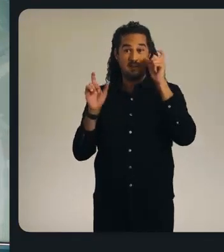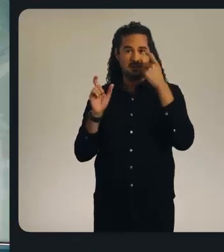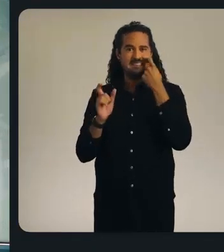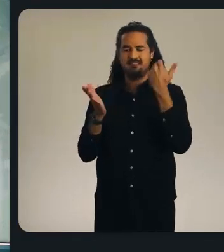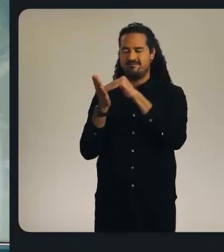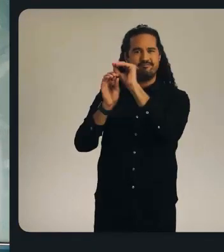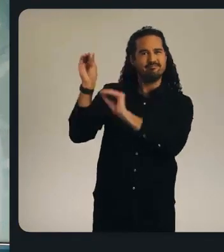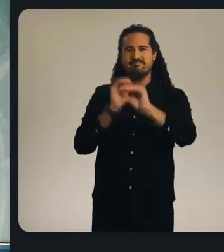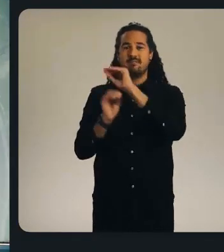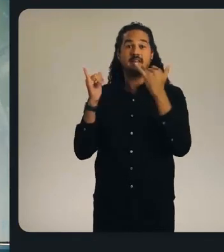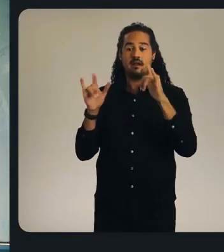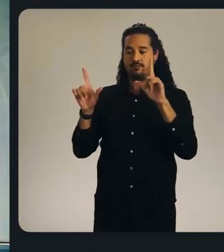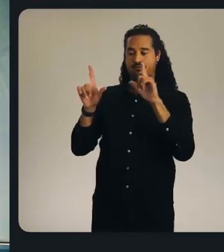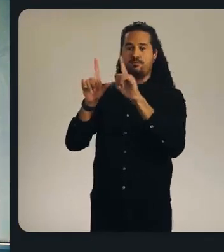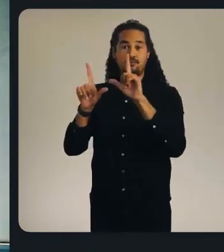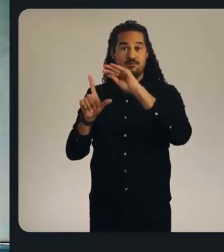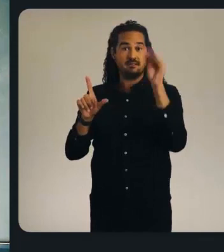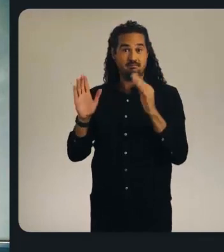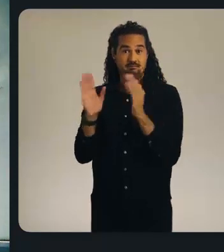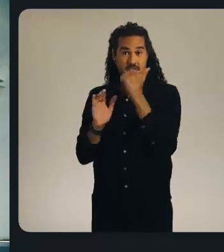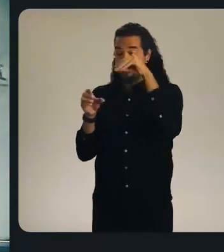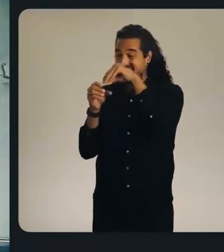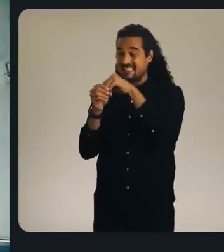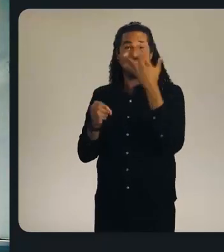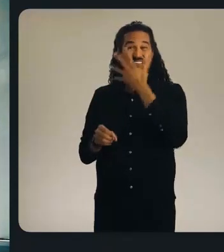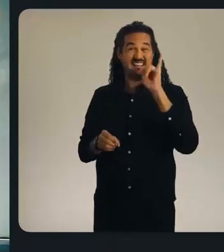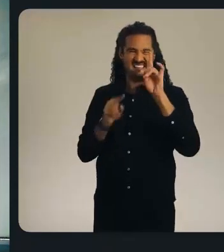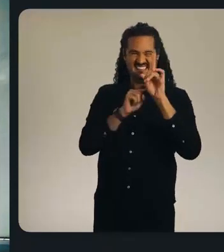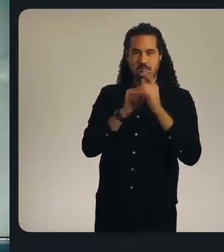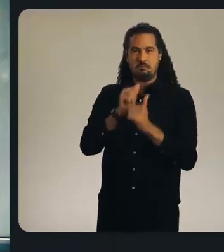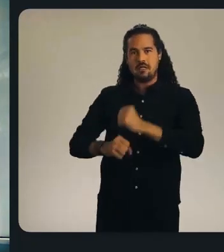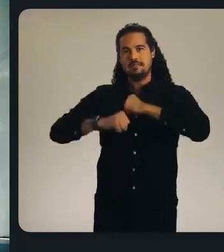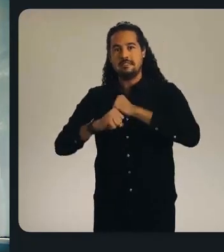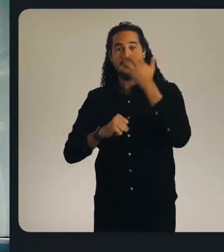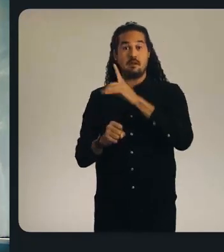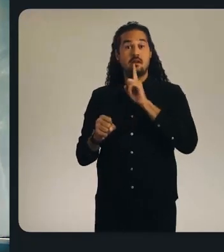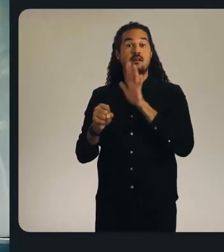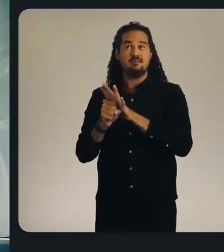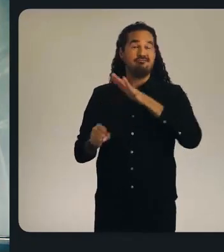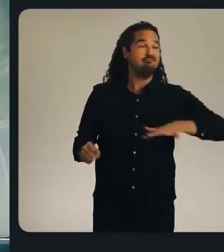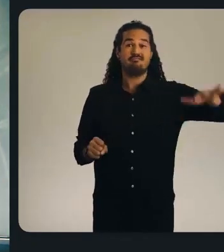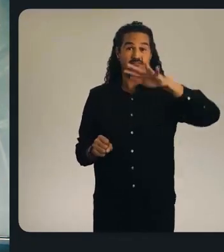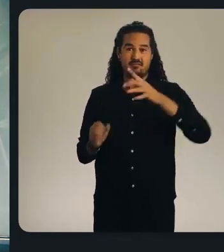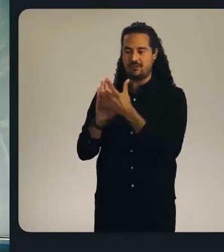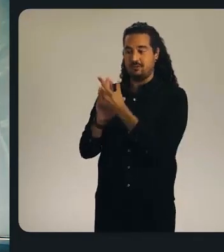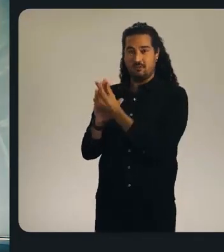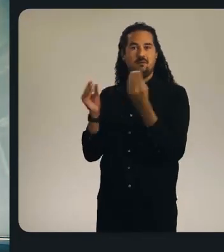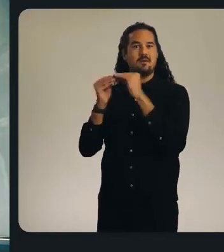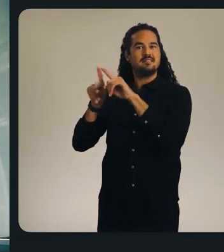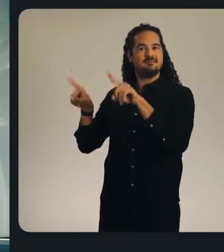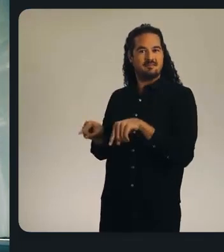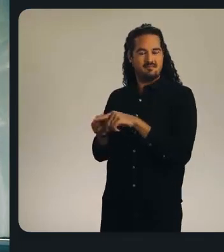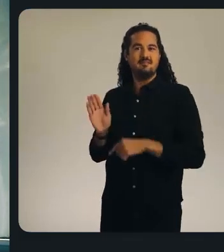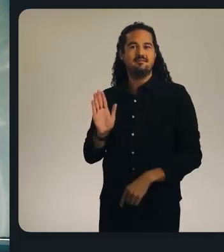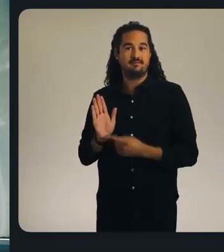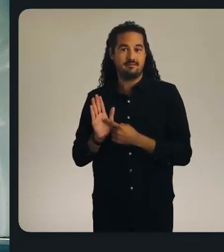area. Everything inside, including Face ID, the most secure facial authentication in a smartphone, fits into a space that's 20% smaller.